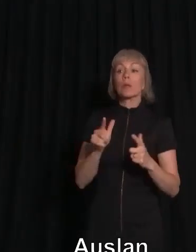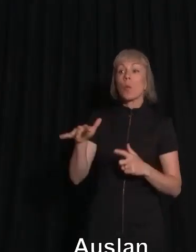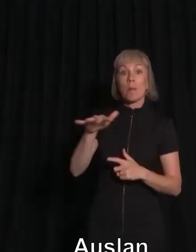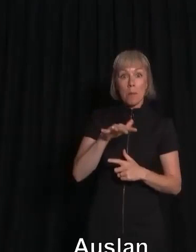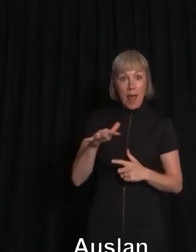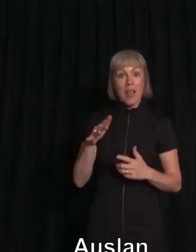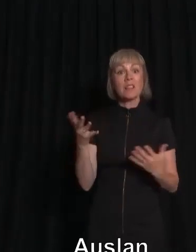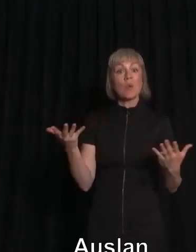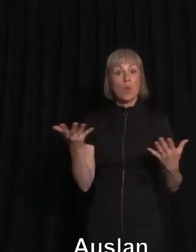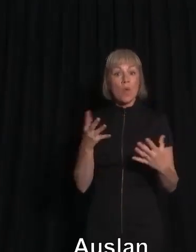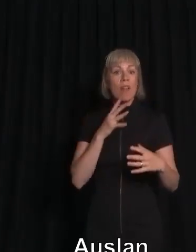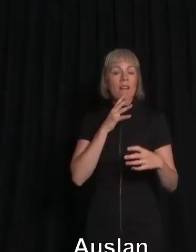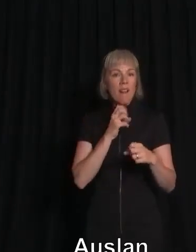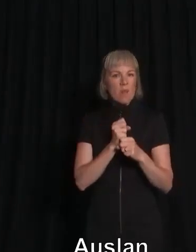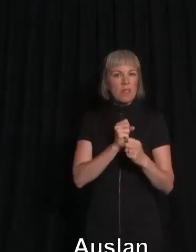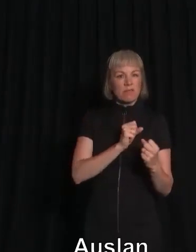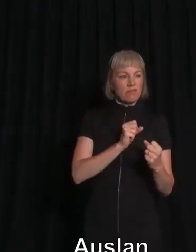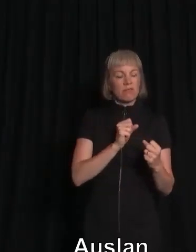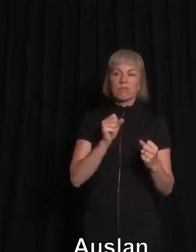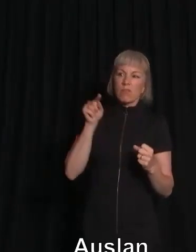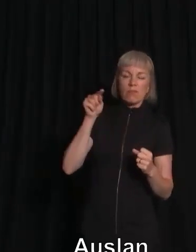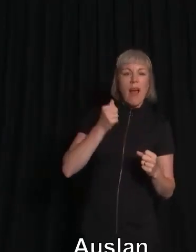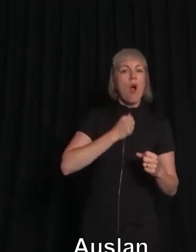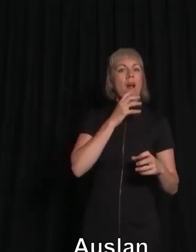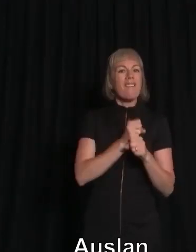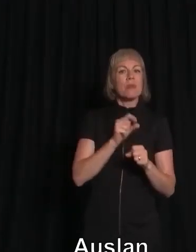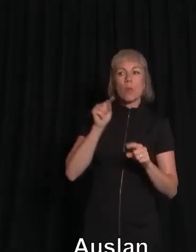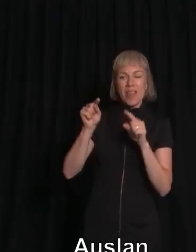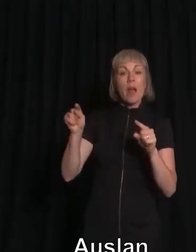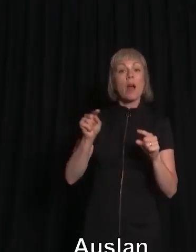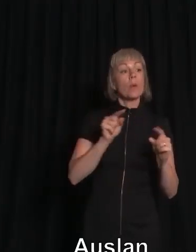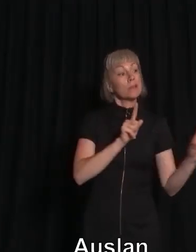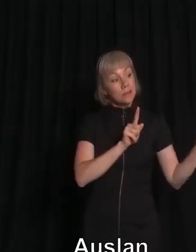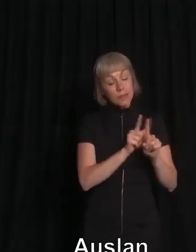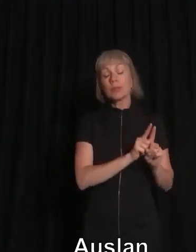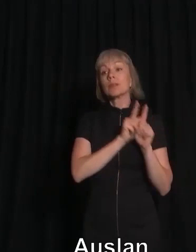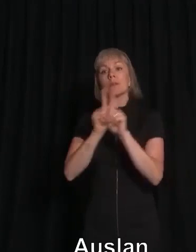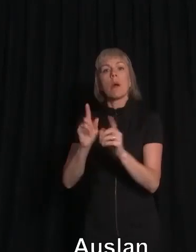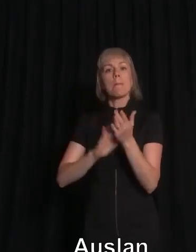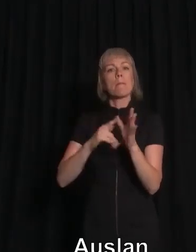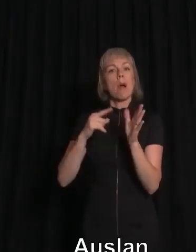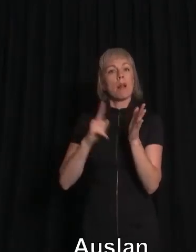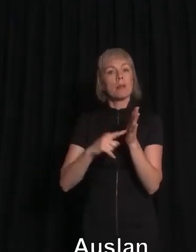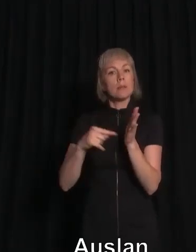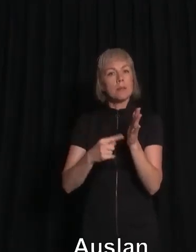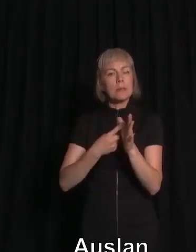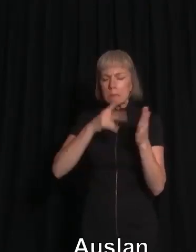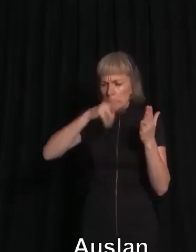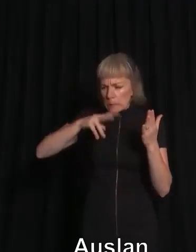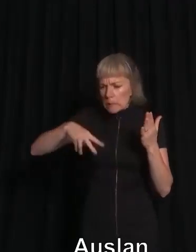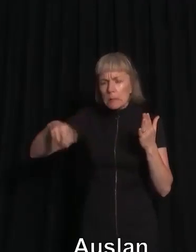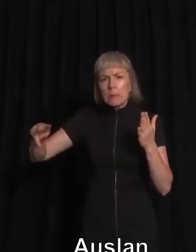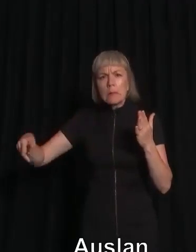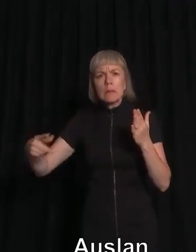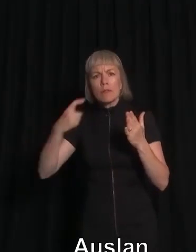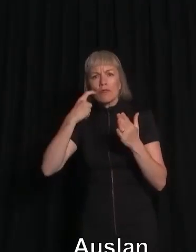government on a state tour to Malta, where they had an opportunity to go look through the laws of self-determination and see how they can make South Africa a